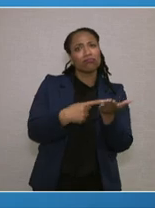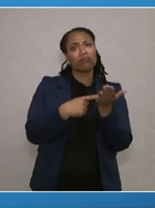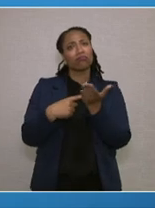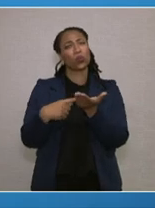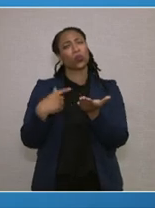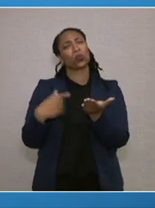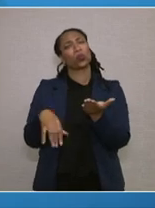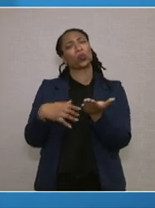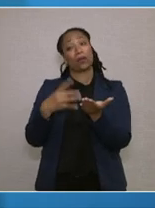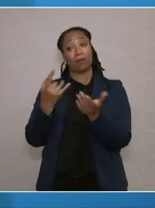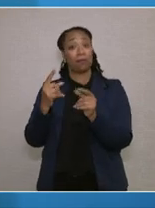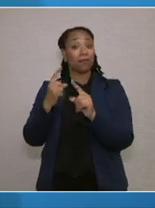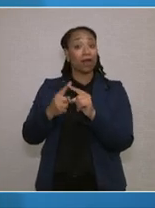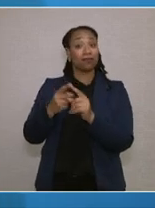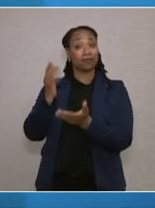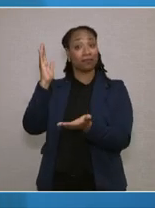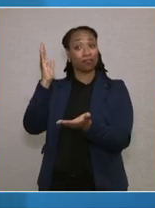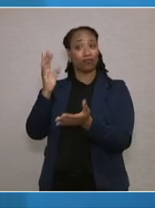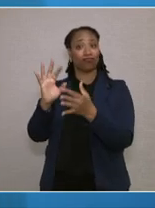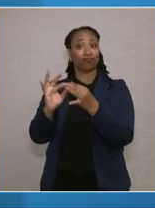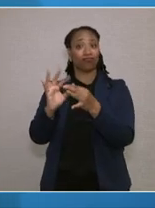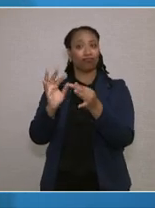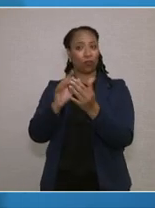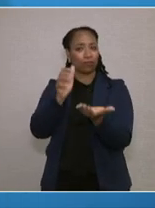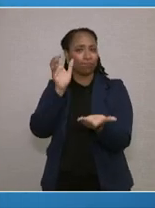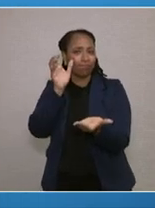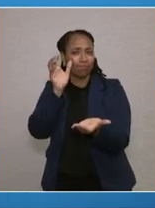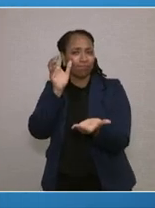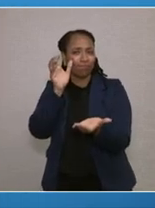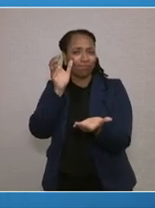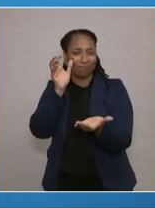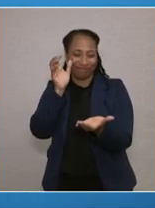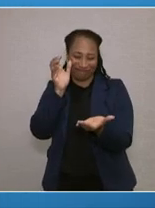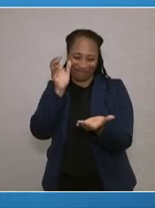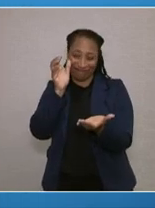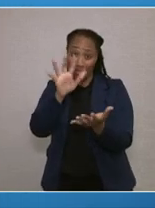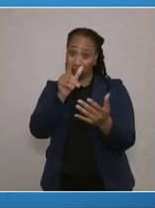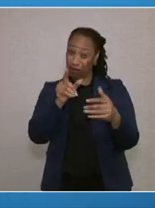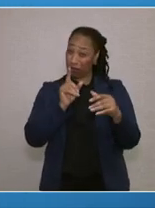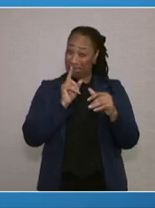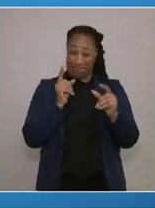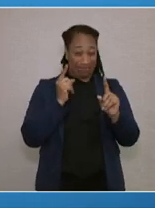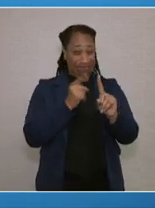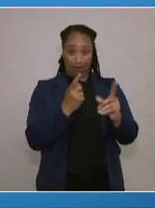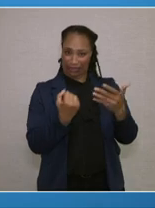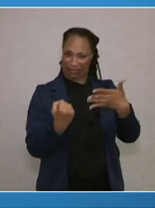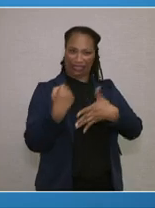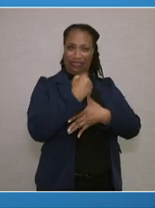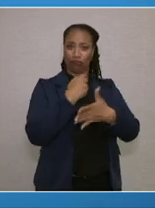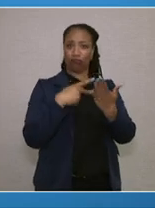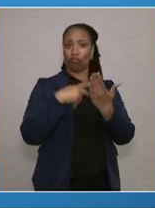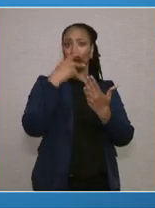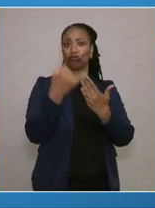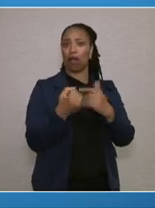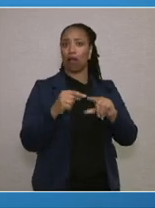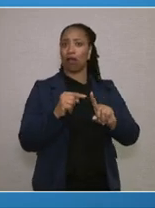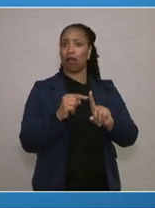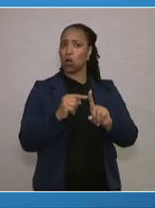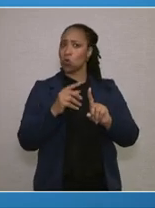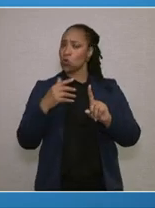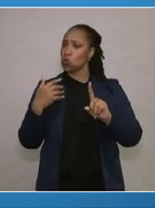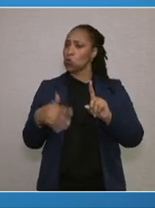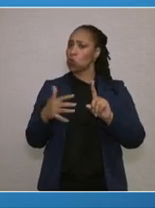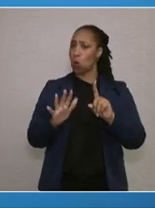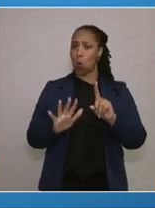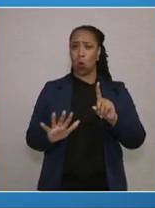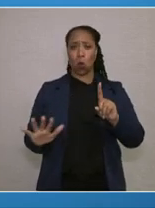premier project, but the premier project all up and down the East Coast and all in sports